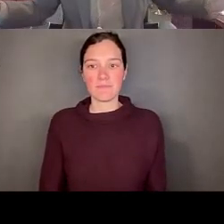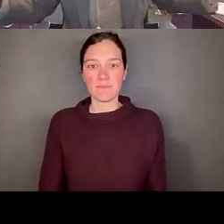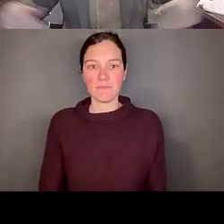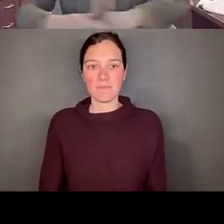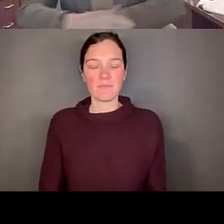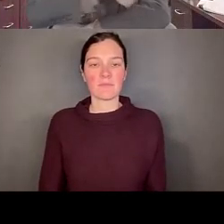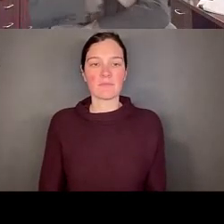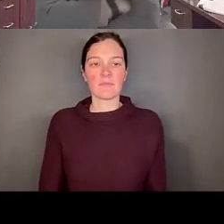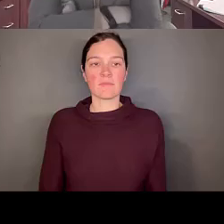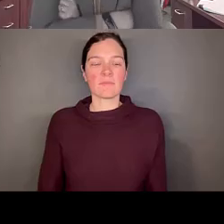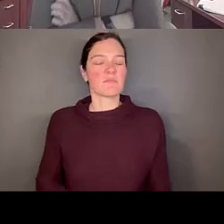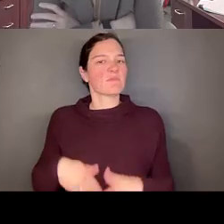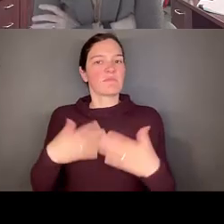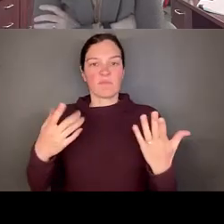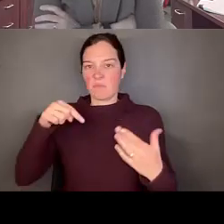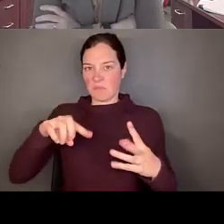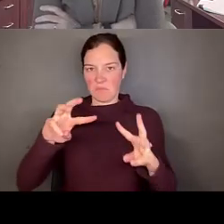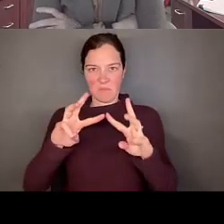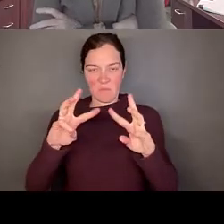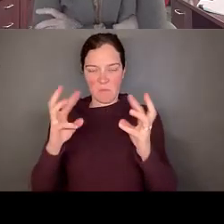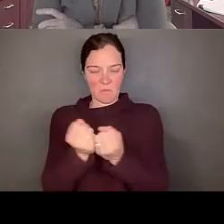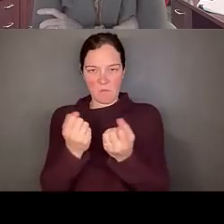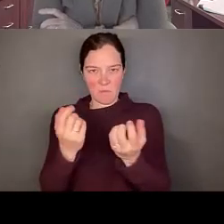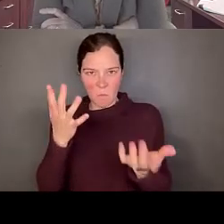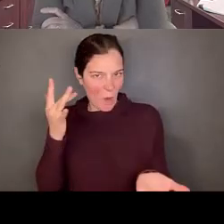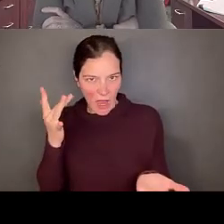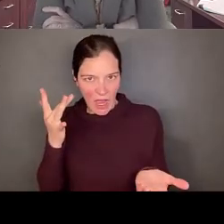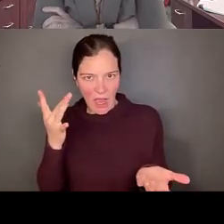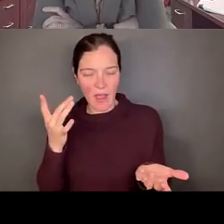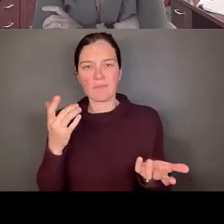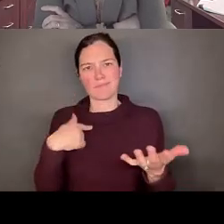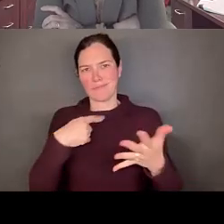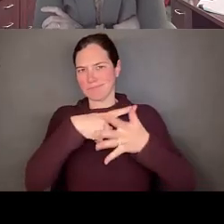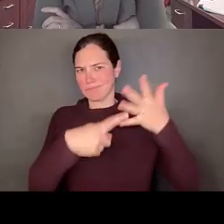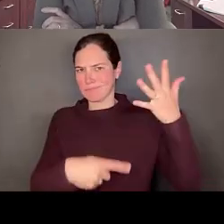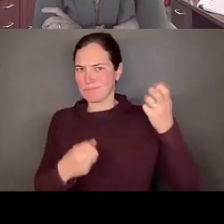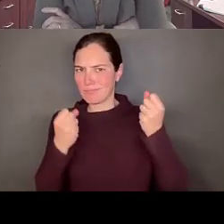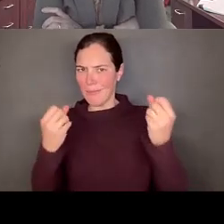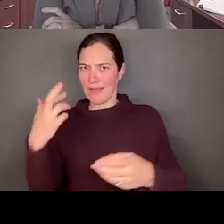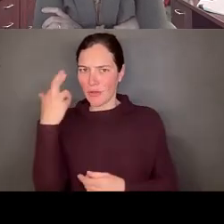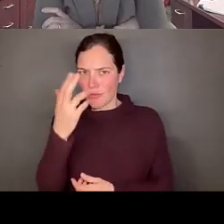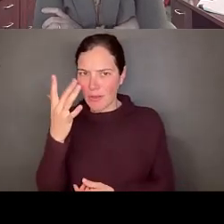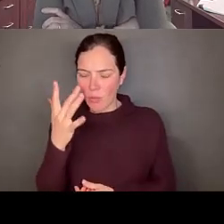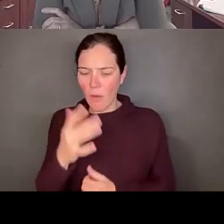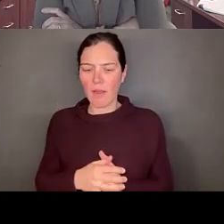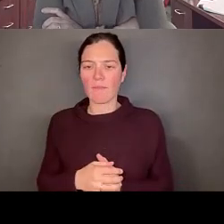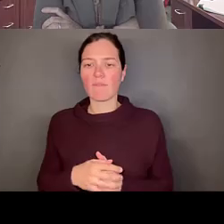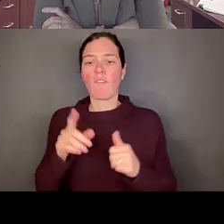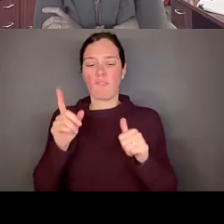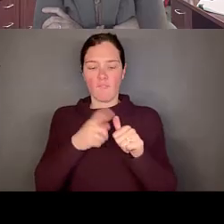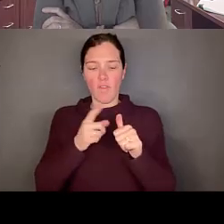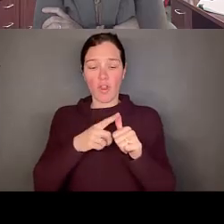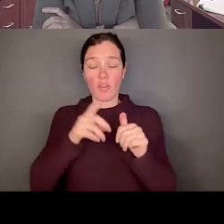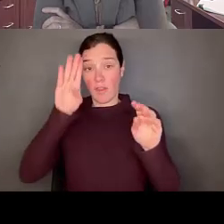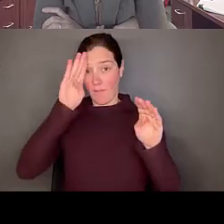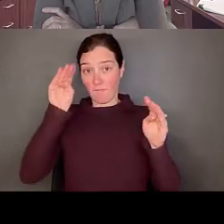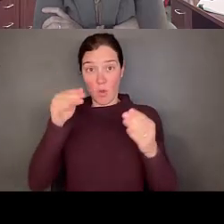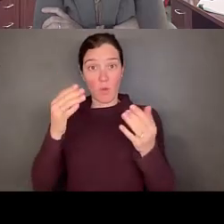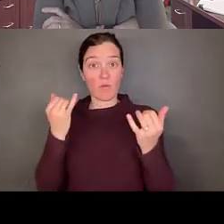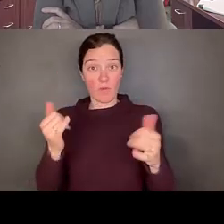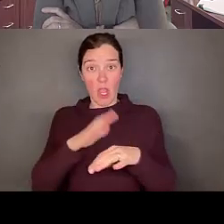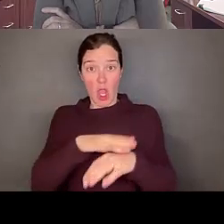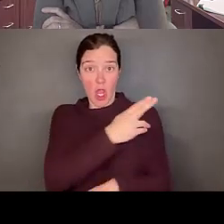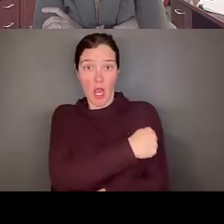So why do we do these webinars? Boy, there's a host of reasons. One, the focus today on hospitals is